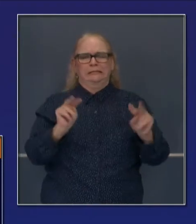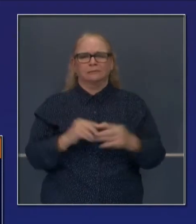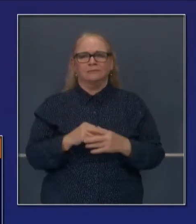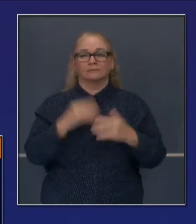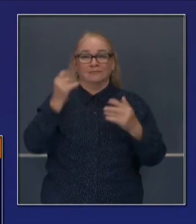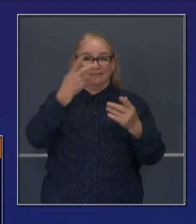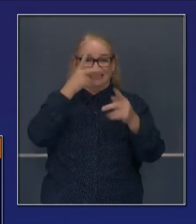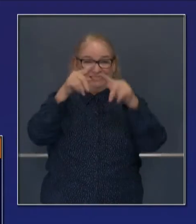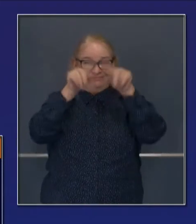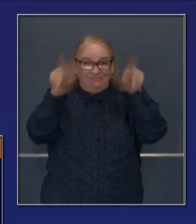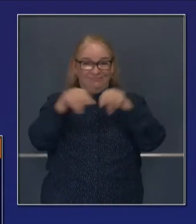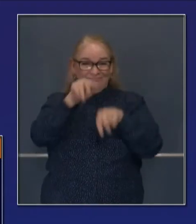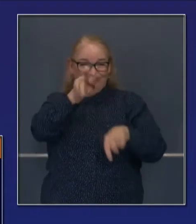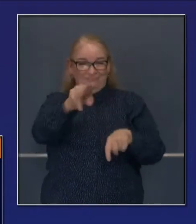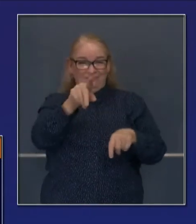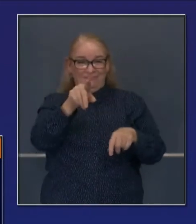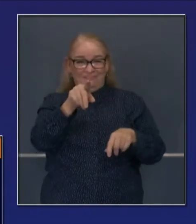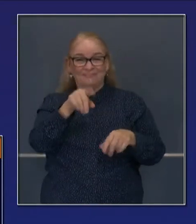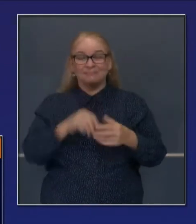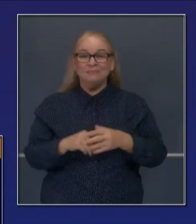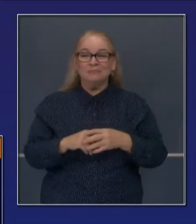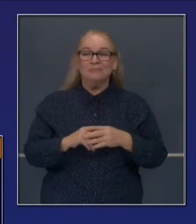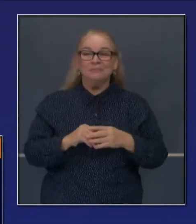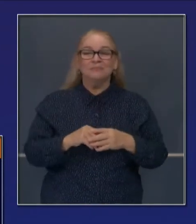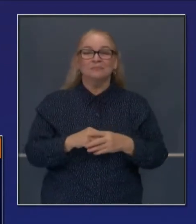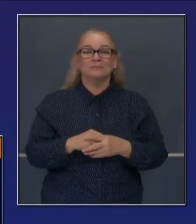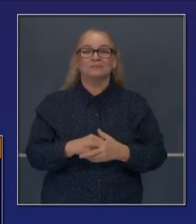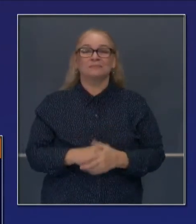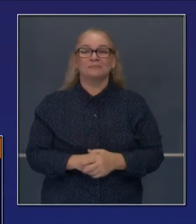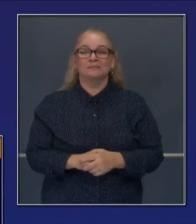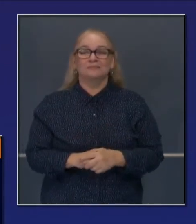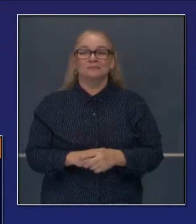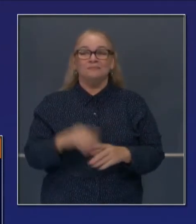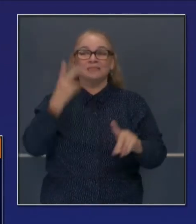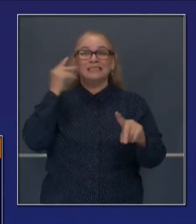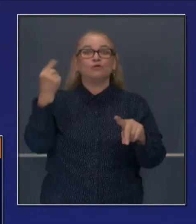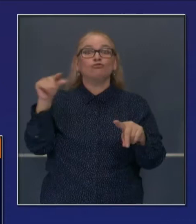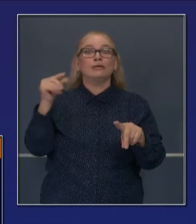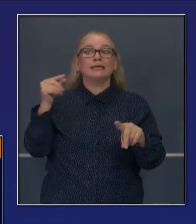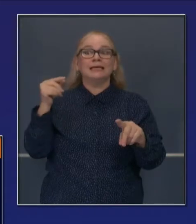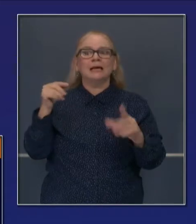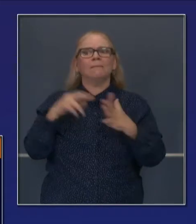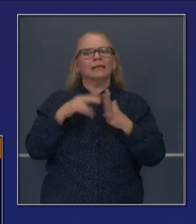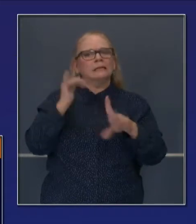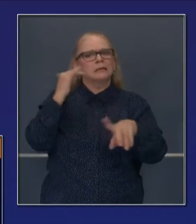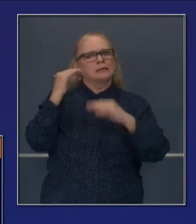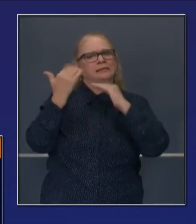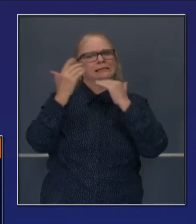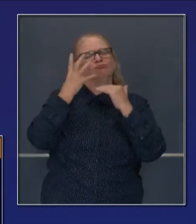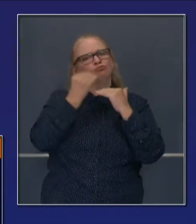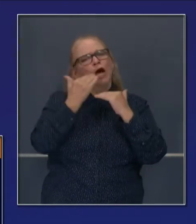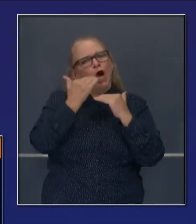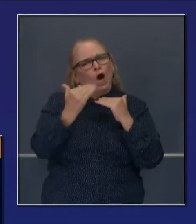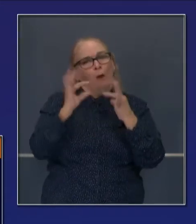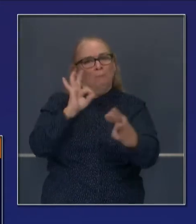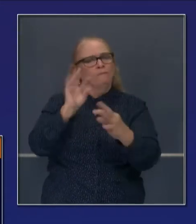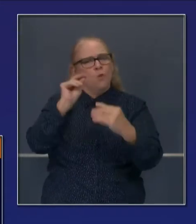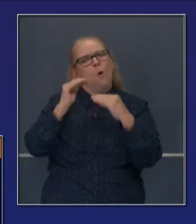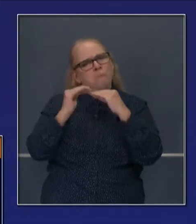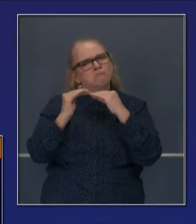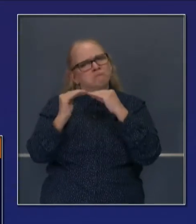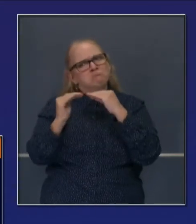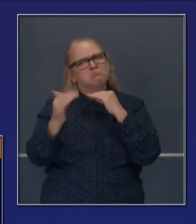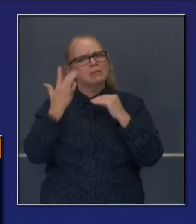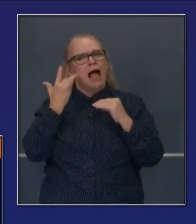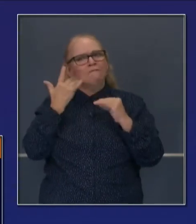United States. Can be deceiving. Again, the green shows that California has fared fairly well over the last 14